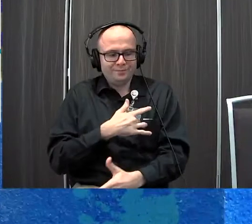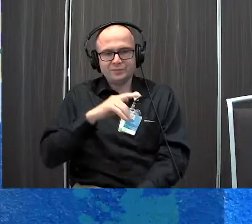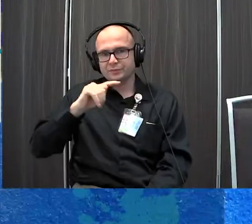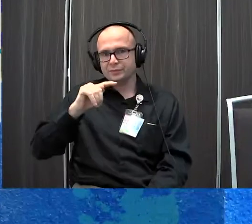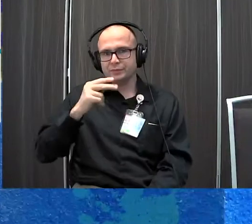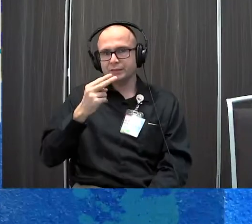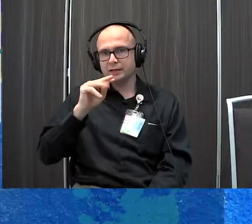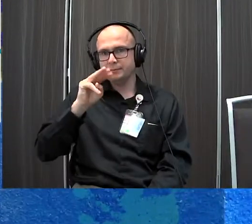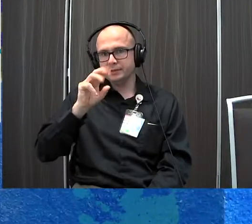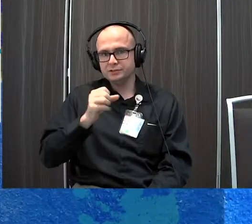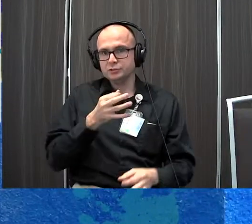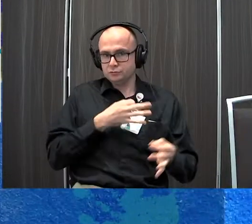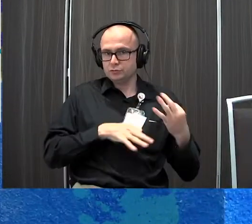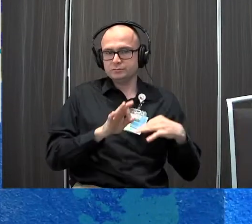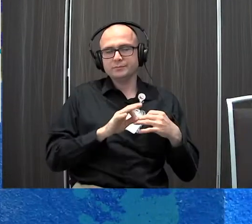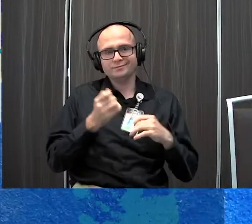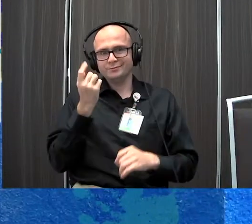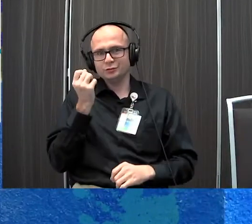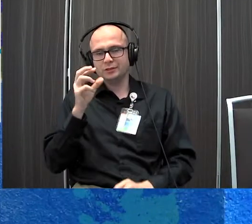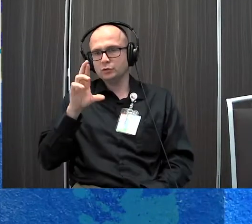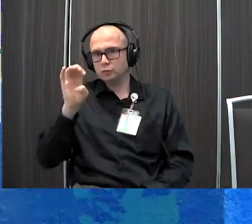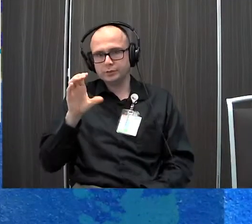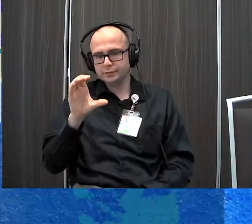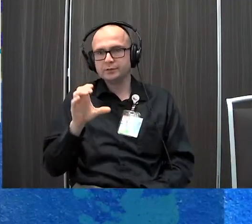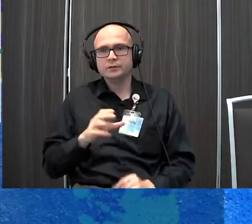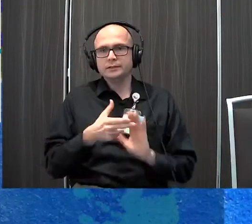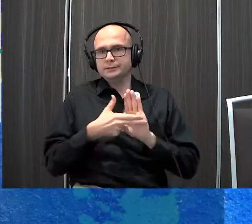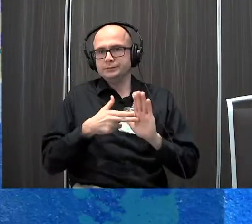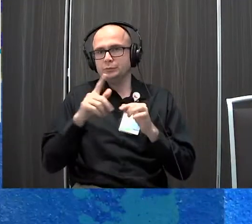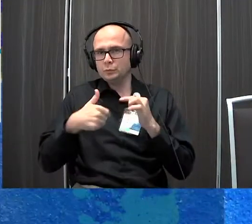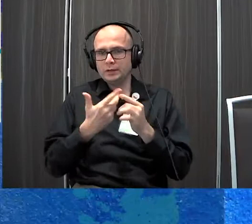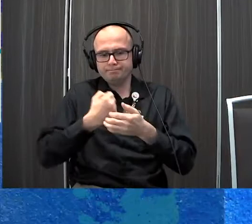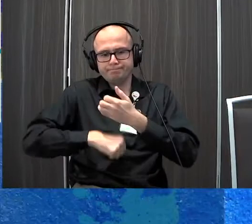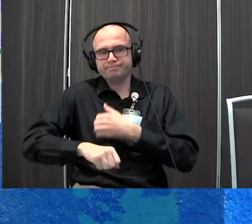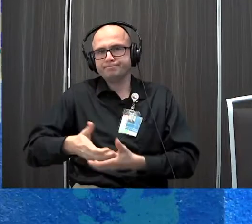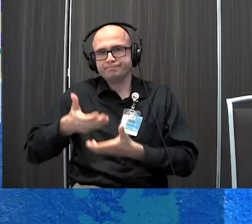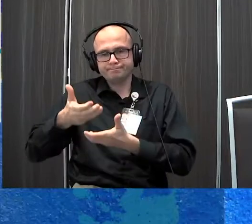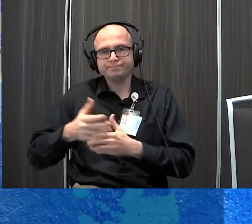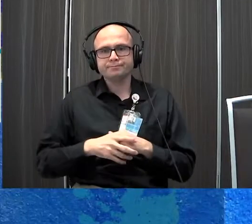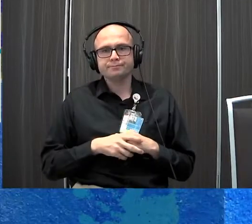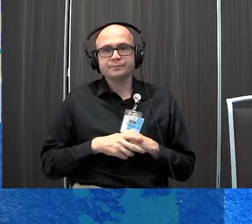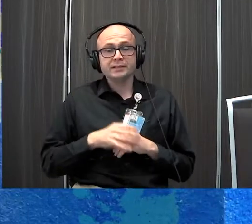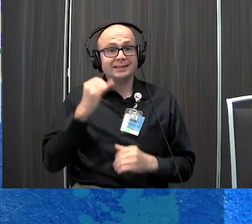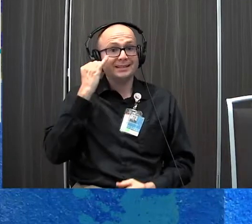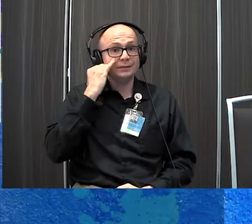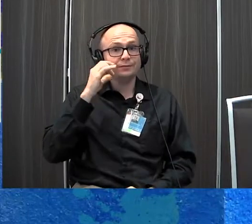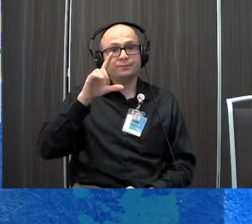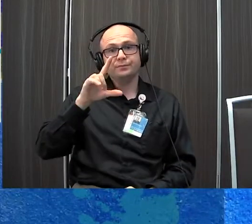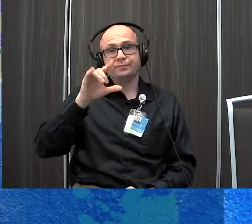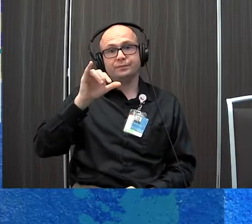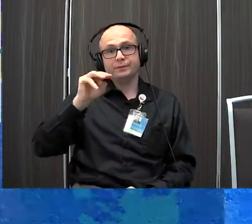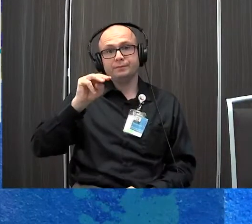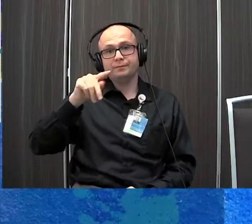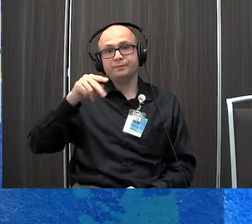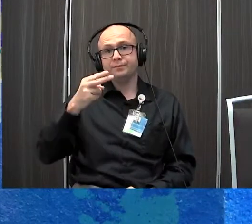thymic transplant. And as I said, that's quite rare and diagnosed at infancy. For those who have lymphopenia, those the lower number of T